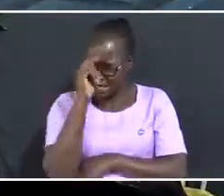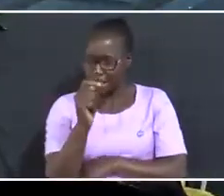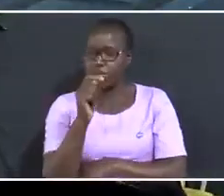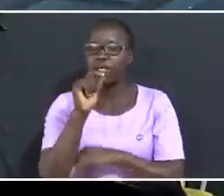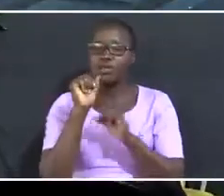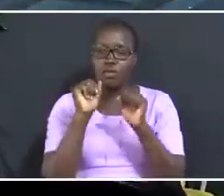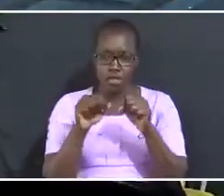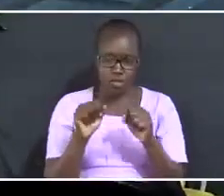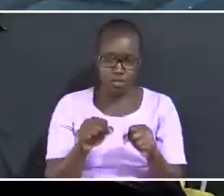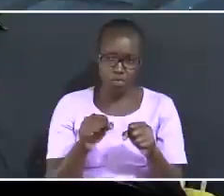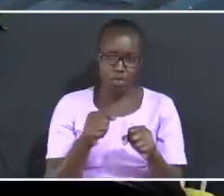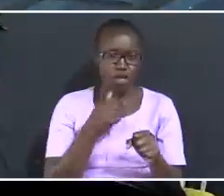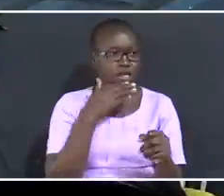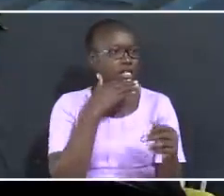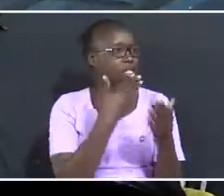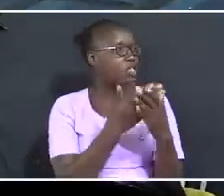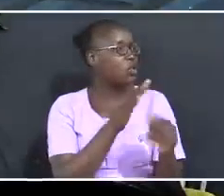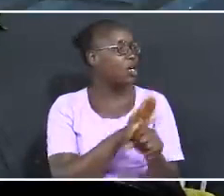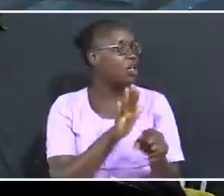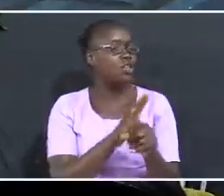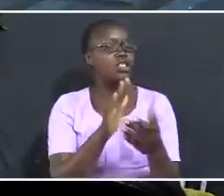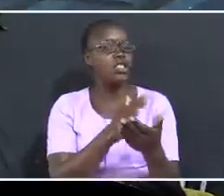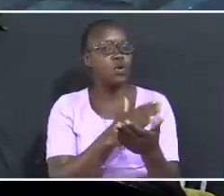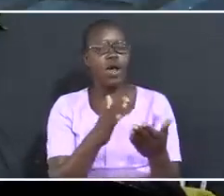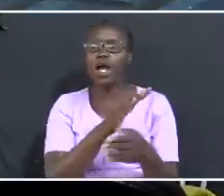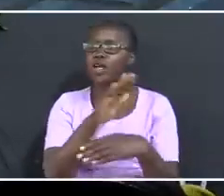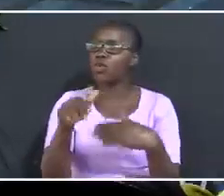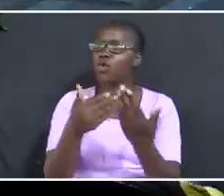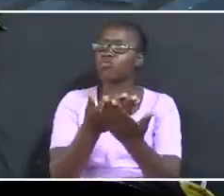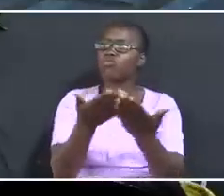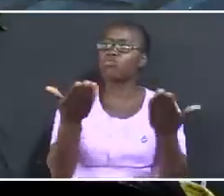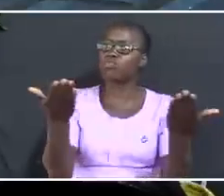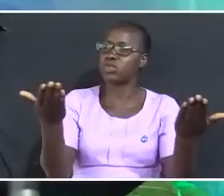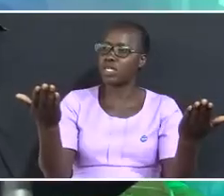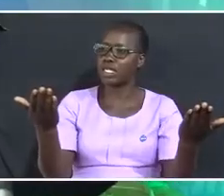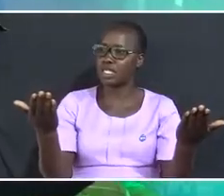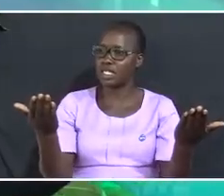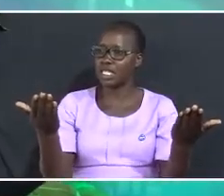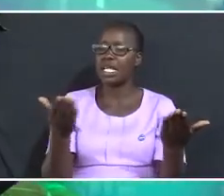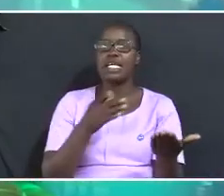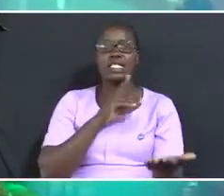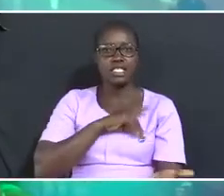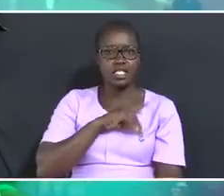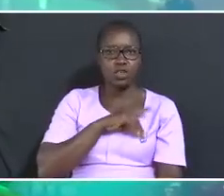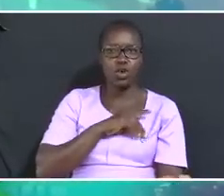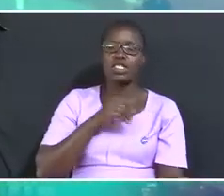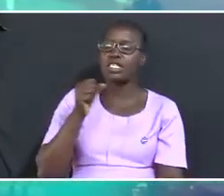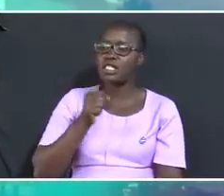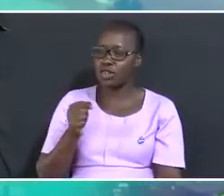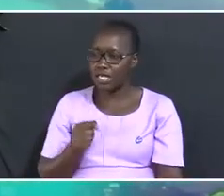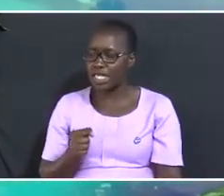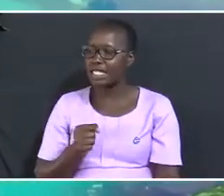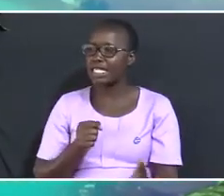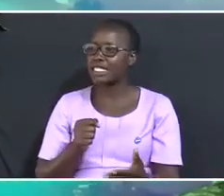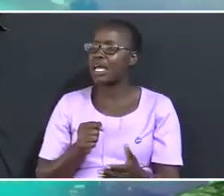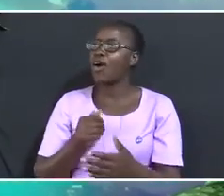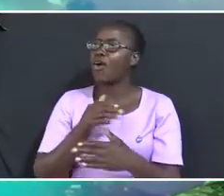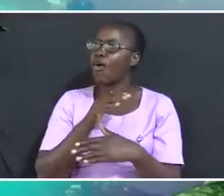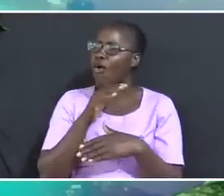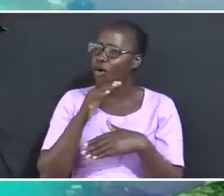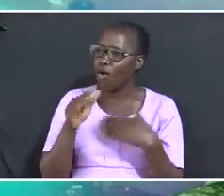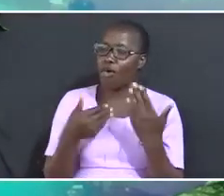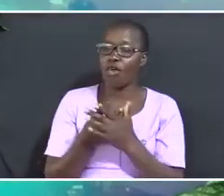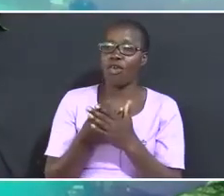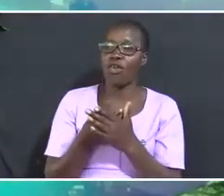possible. So thank you very much, choir, and all of us, the deacon, the deaconesses, the elders, and all who